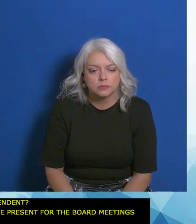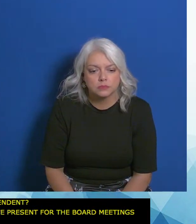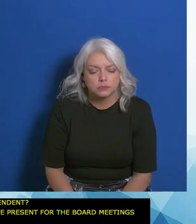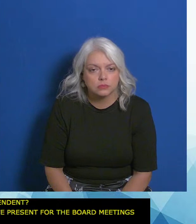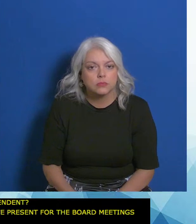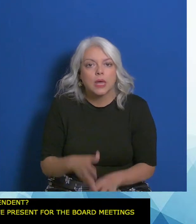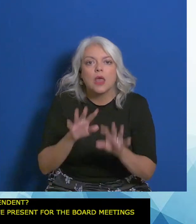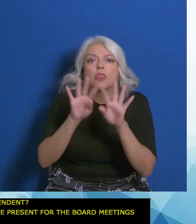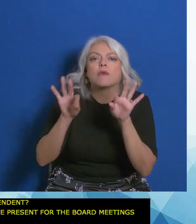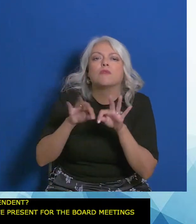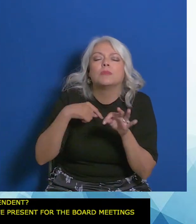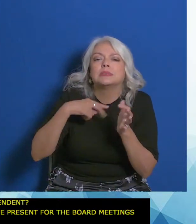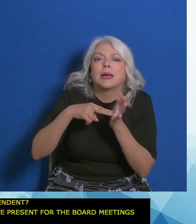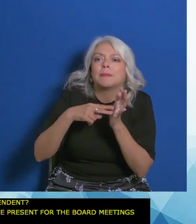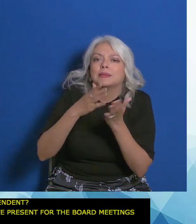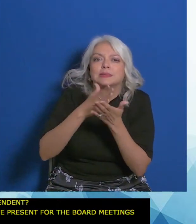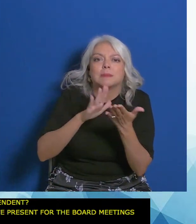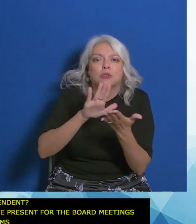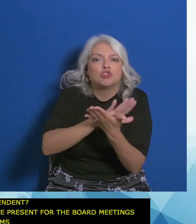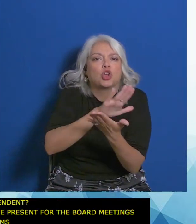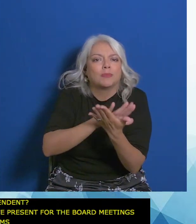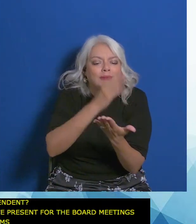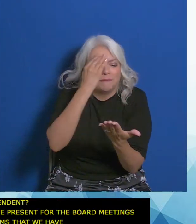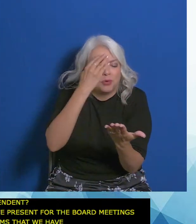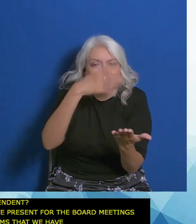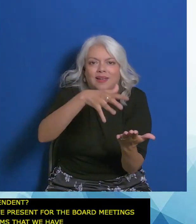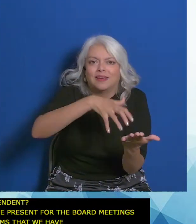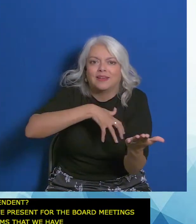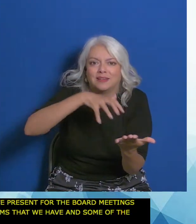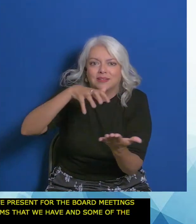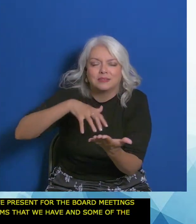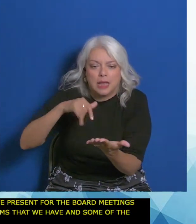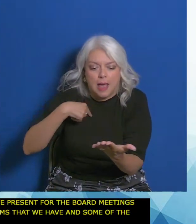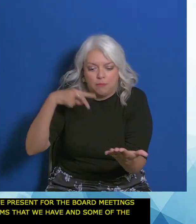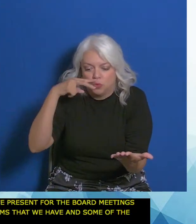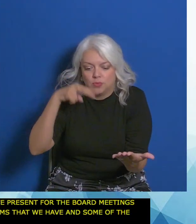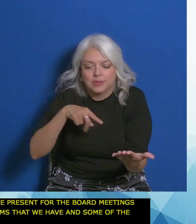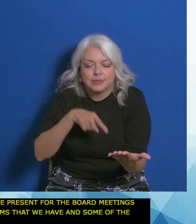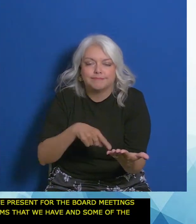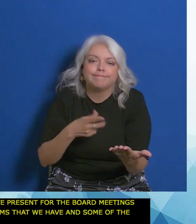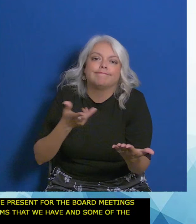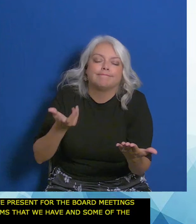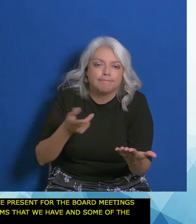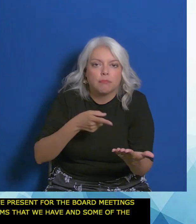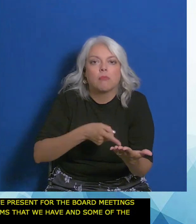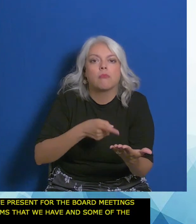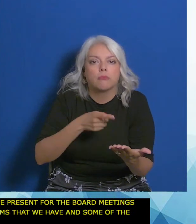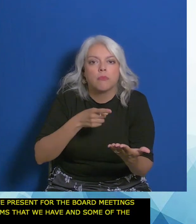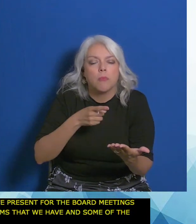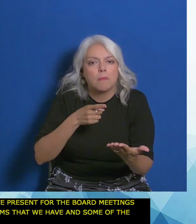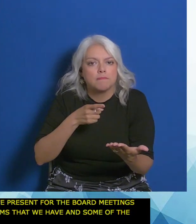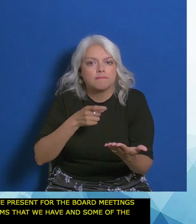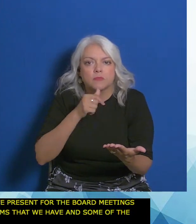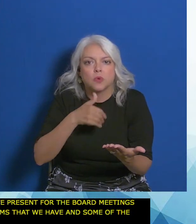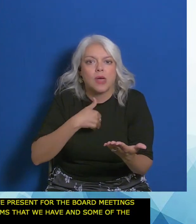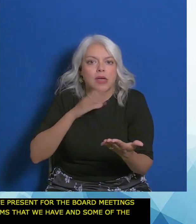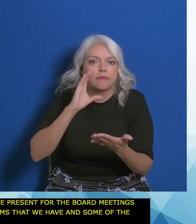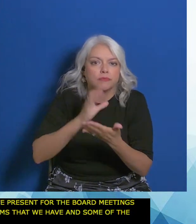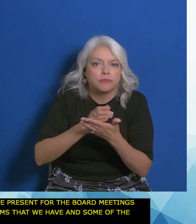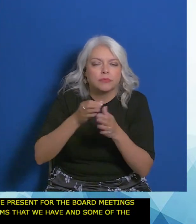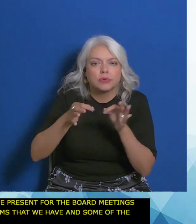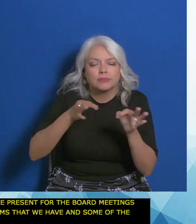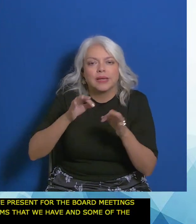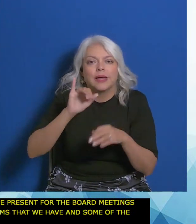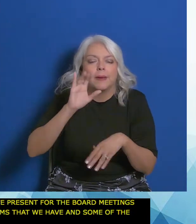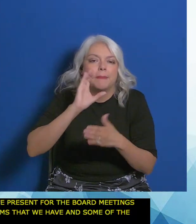I know in the forms that we have, on some of the documentation that we have today, I'm looking at it now, don't necessarily have graphical descriptions in